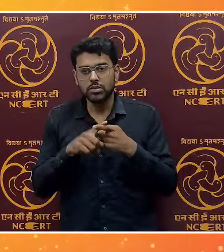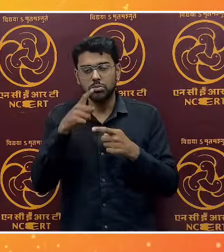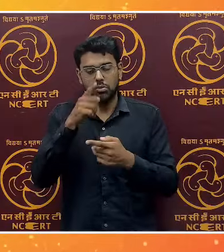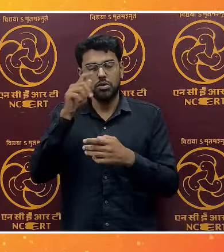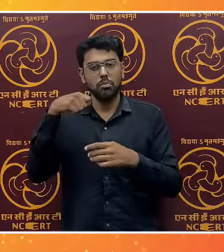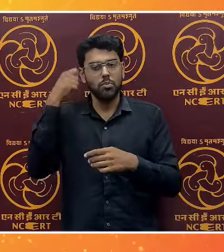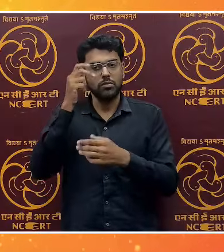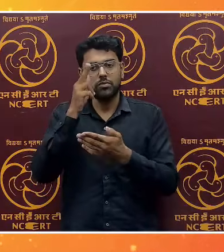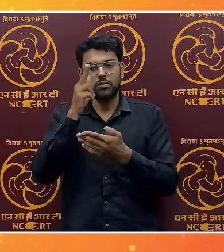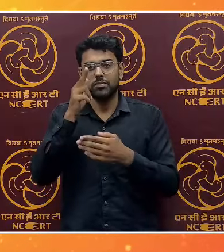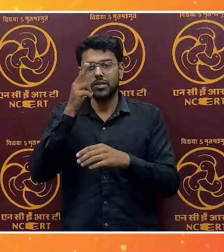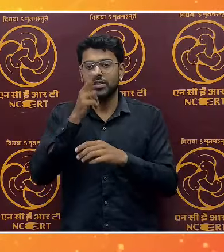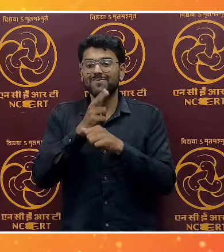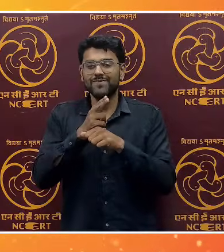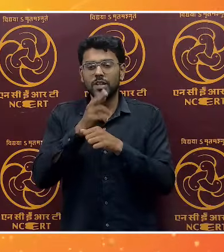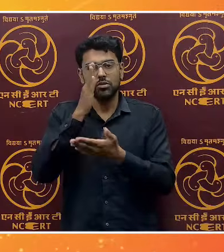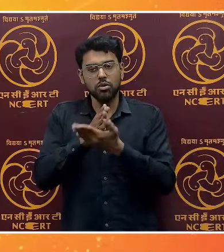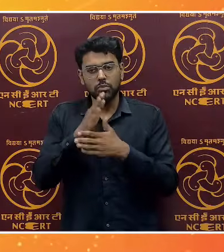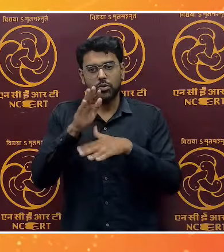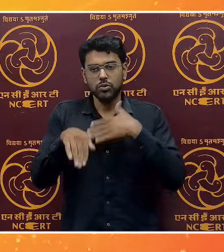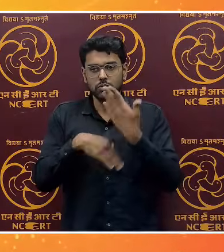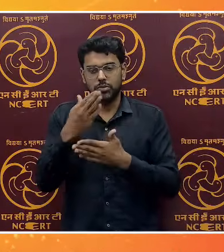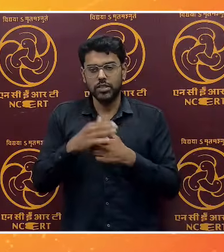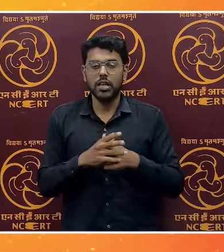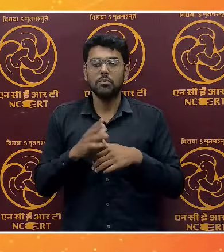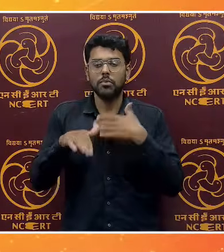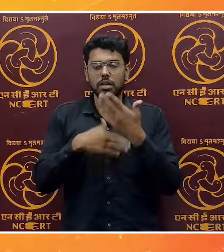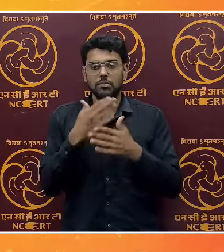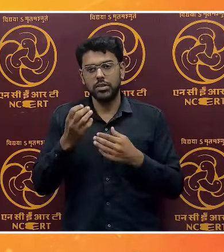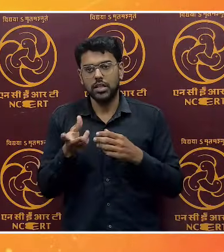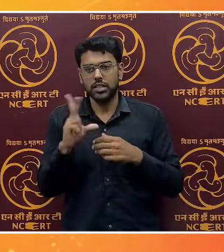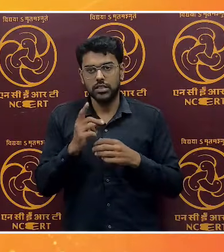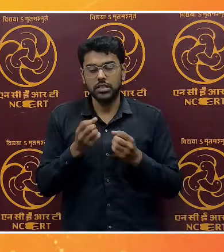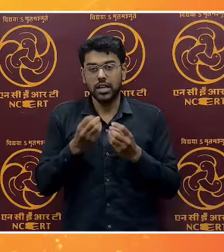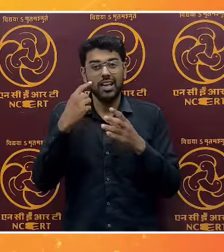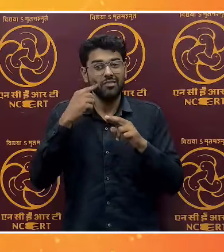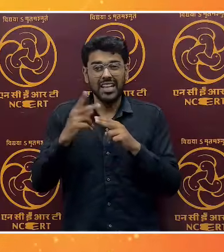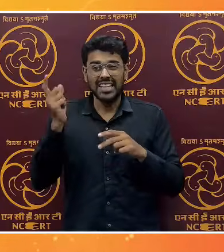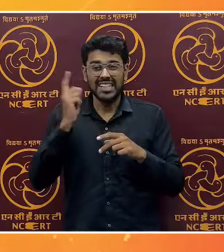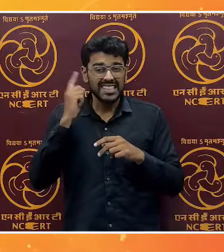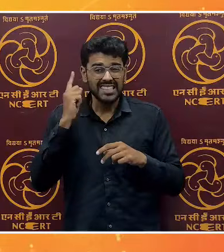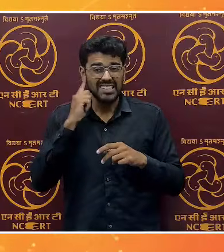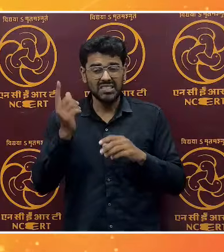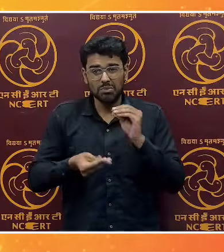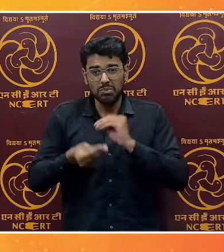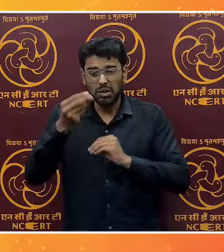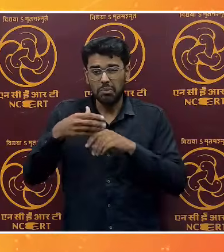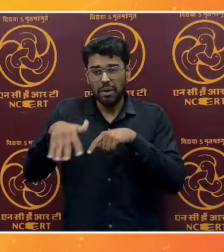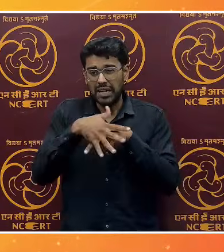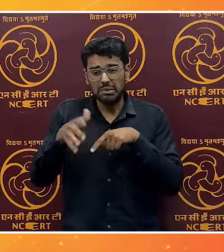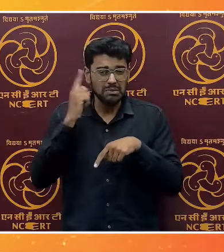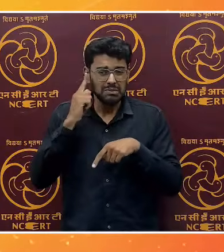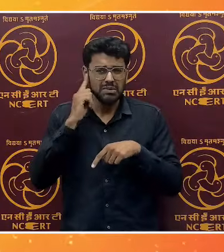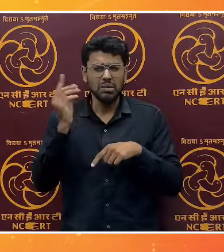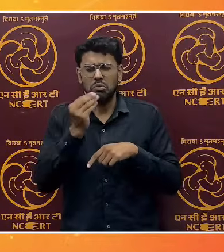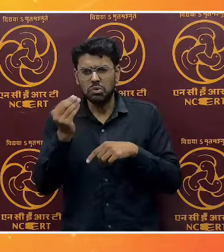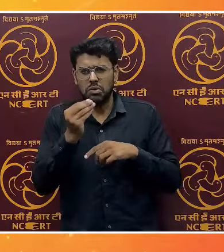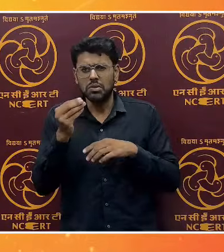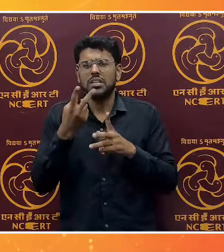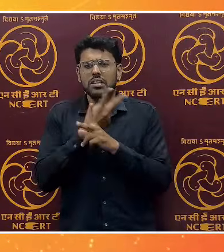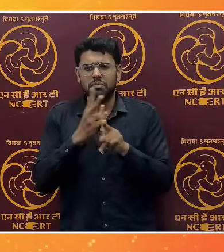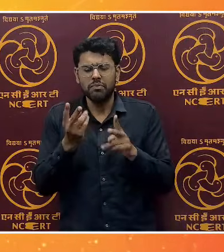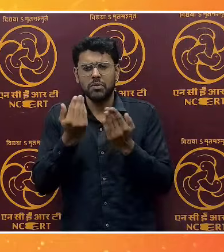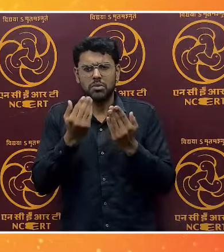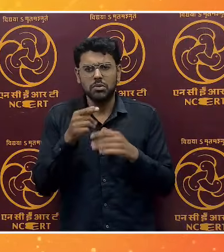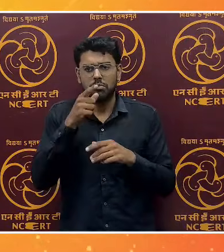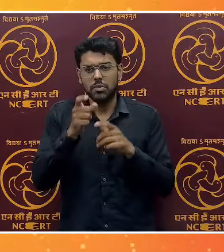your recording and then you can start resume it. Otherwise, if there is any noise, a background noise, there's somehow possibility